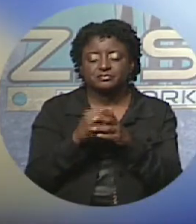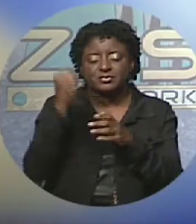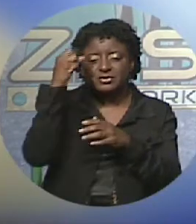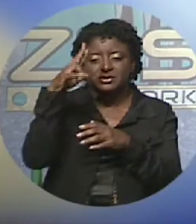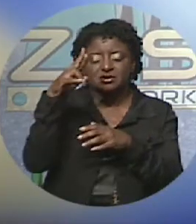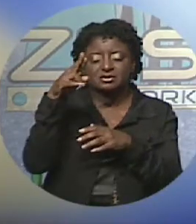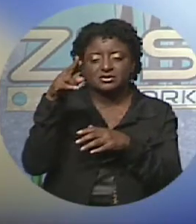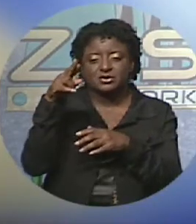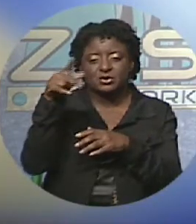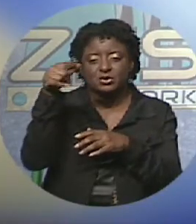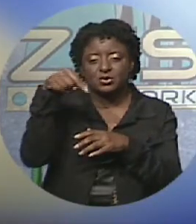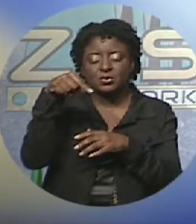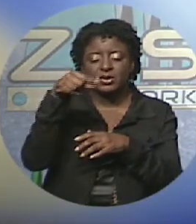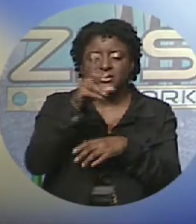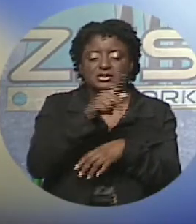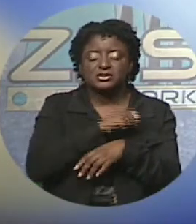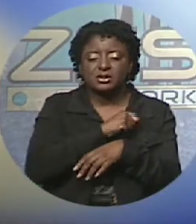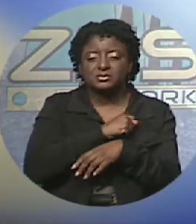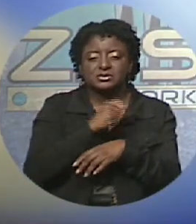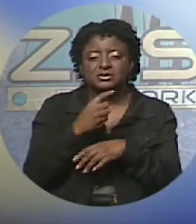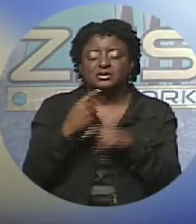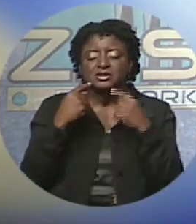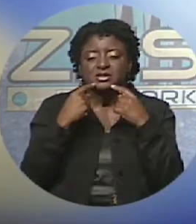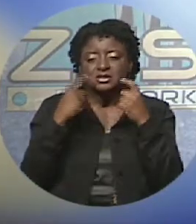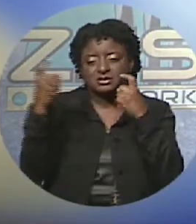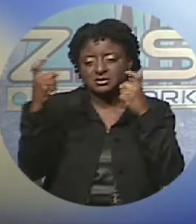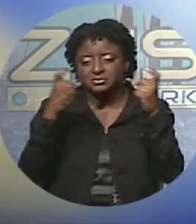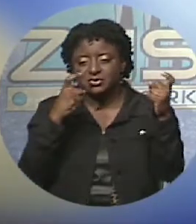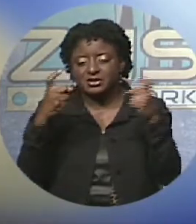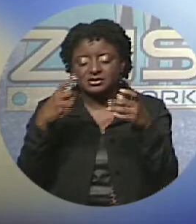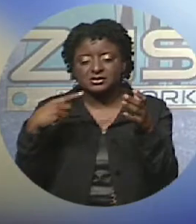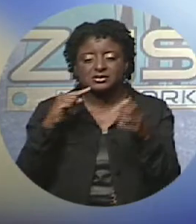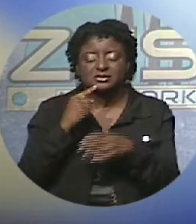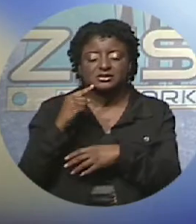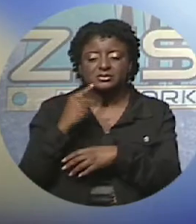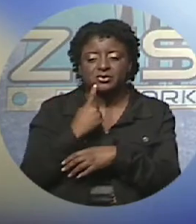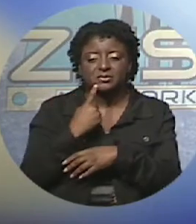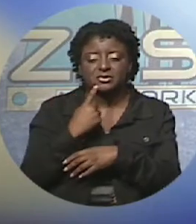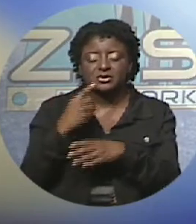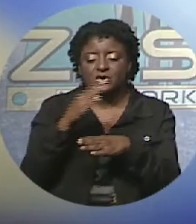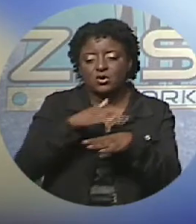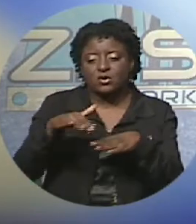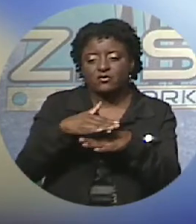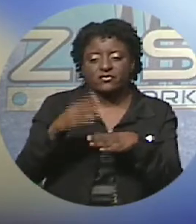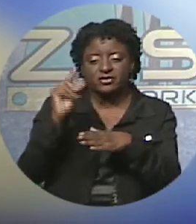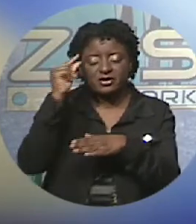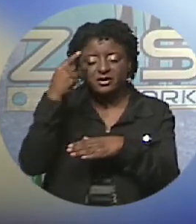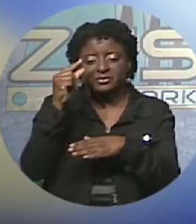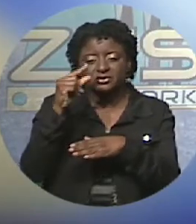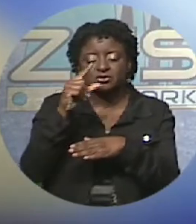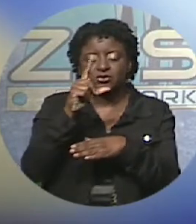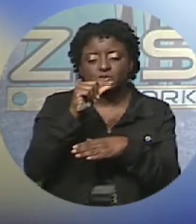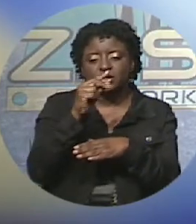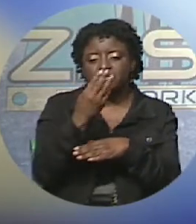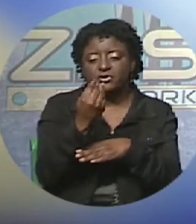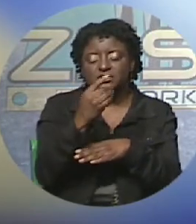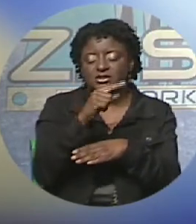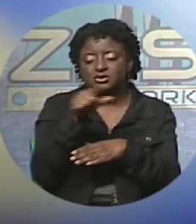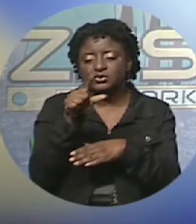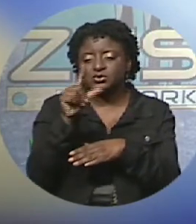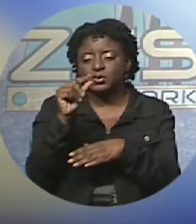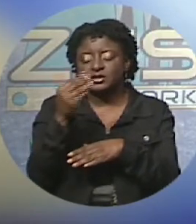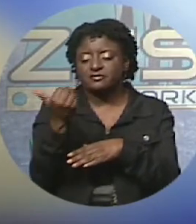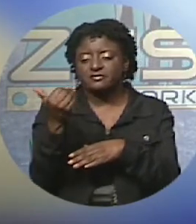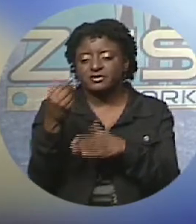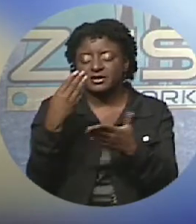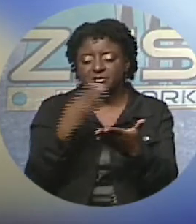Senator Kwesi Thompson expressed his disappointment over the government's 2014-2015 budget. He says the government is introducing